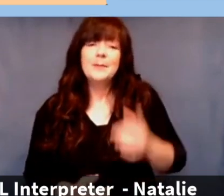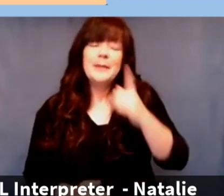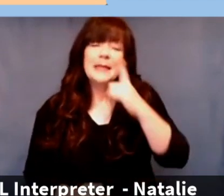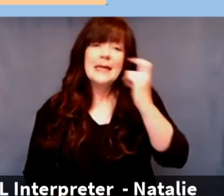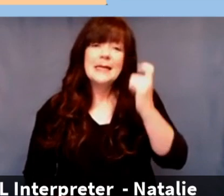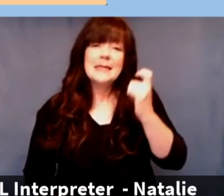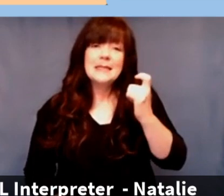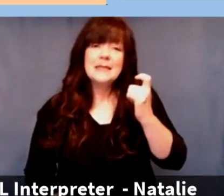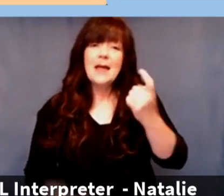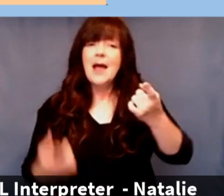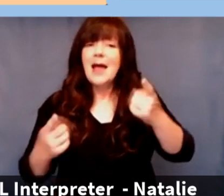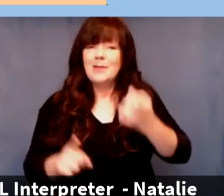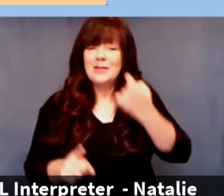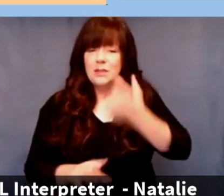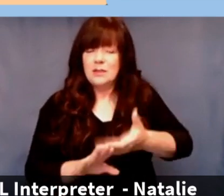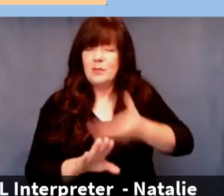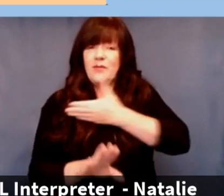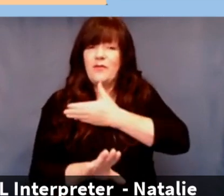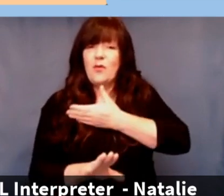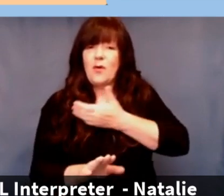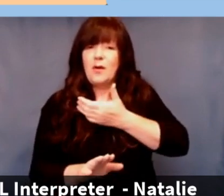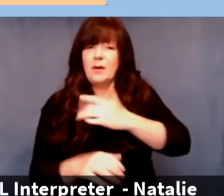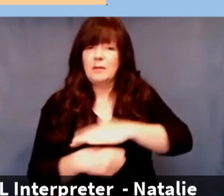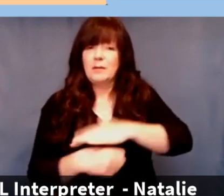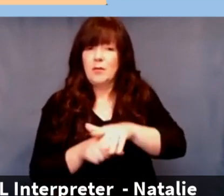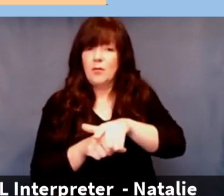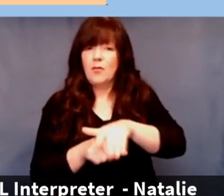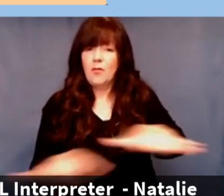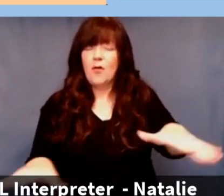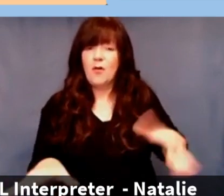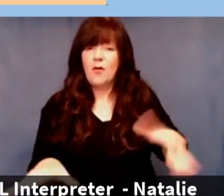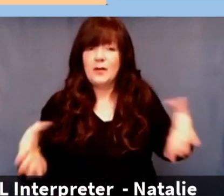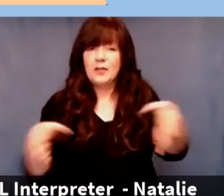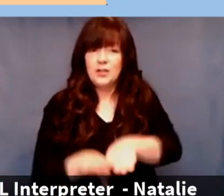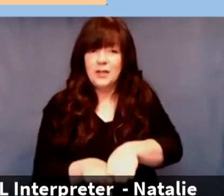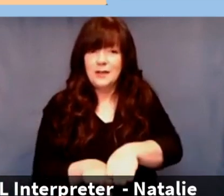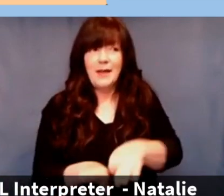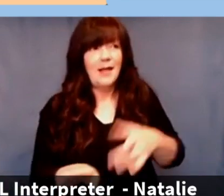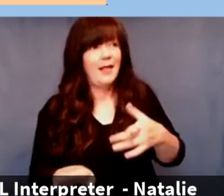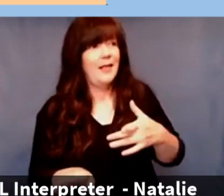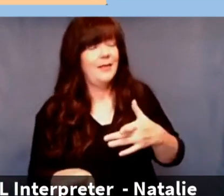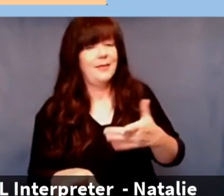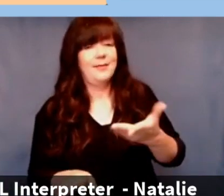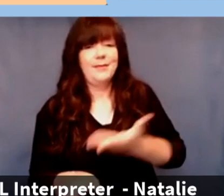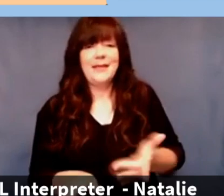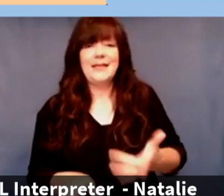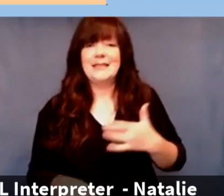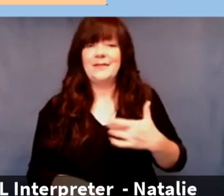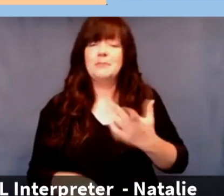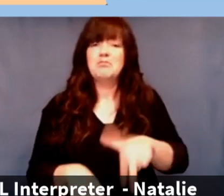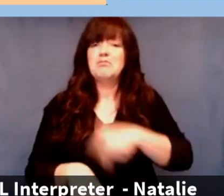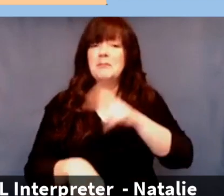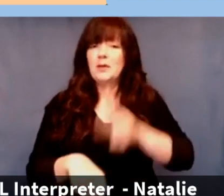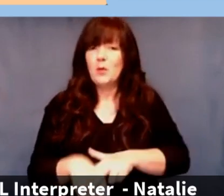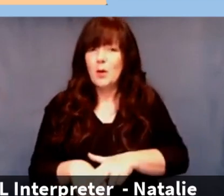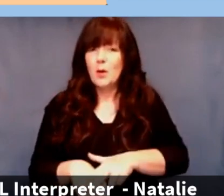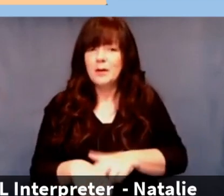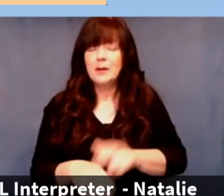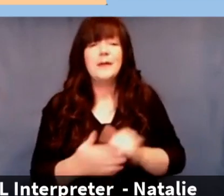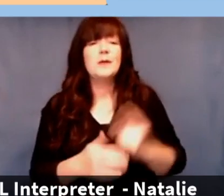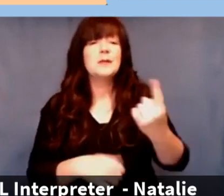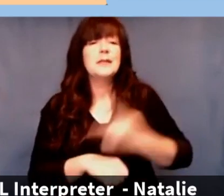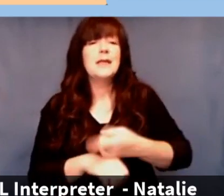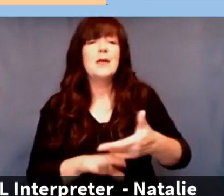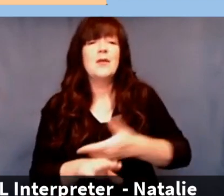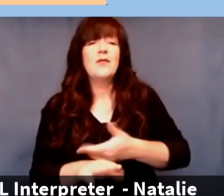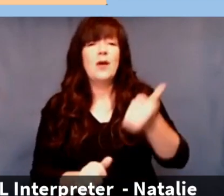Because it happened right before shutdown. Mm-hmm. And like things were so normal. Yeah. It was like the day before things